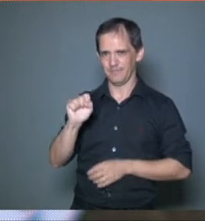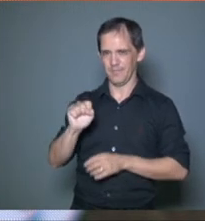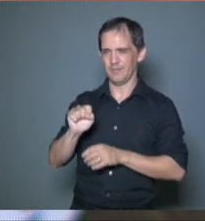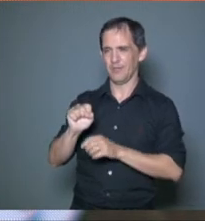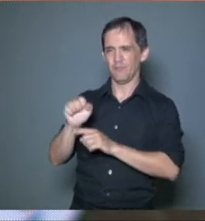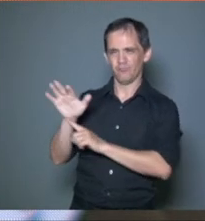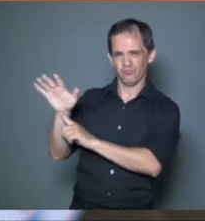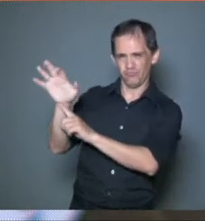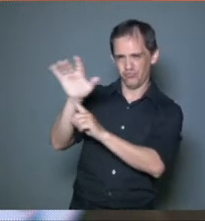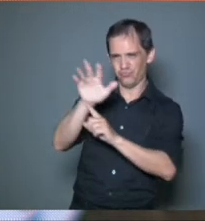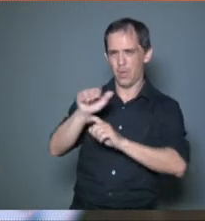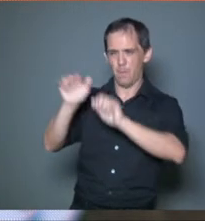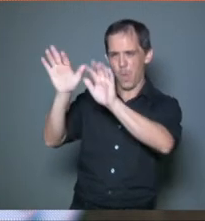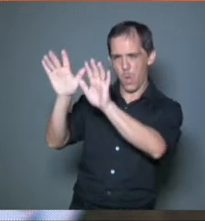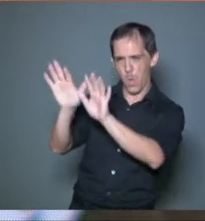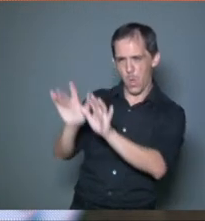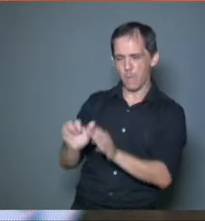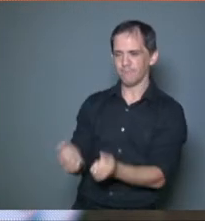two variables,